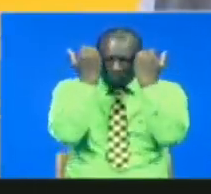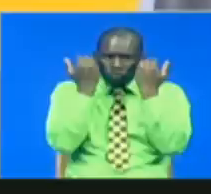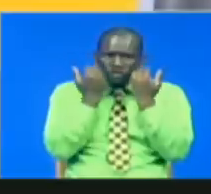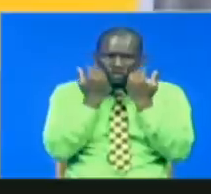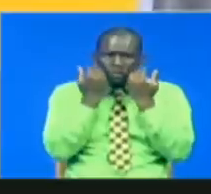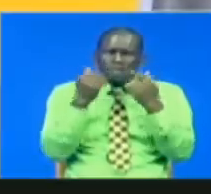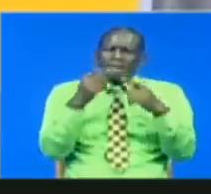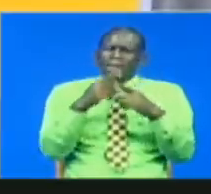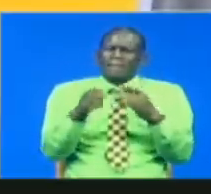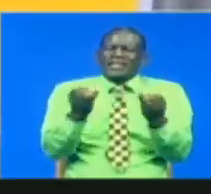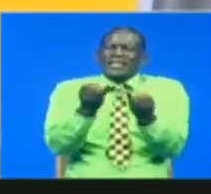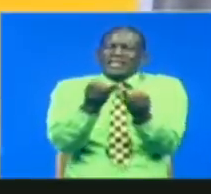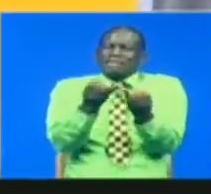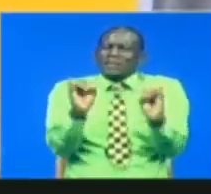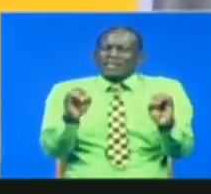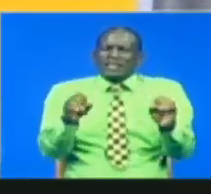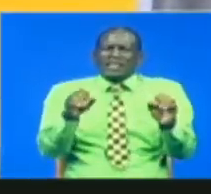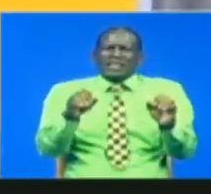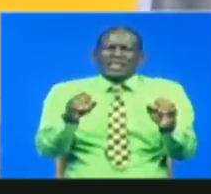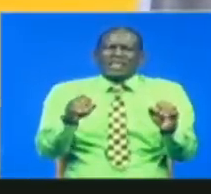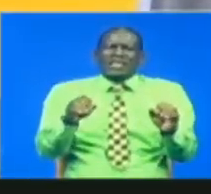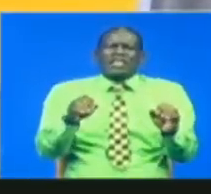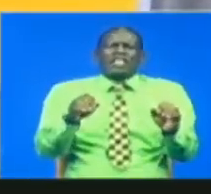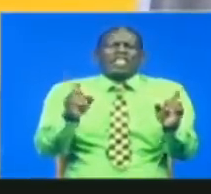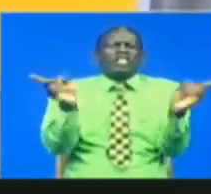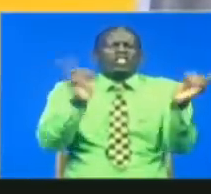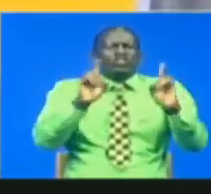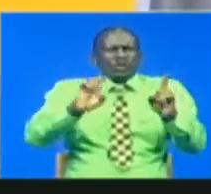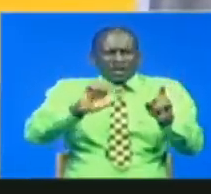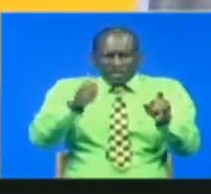But independence can be no substitute